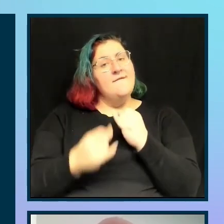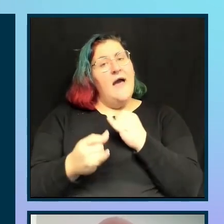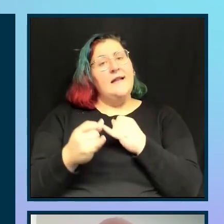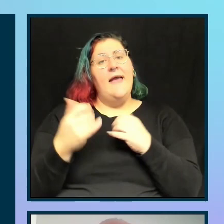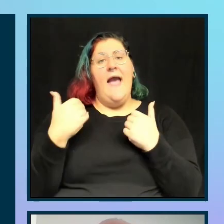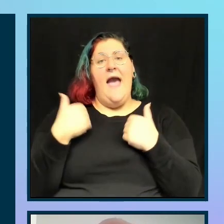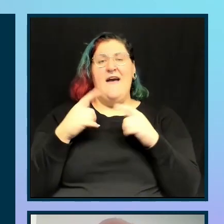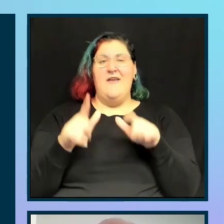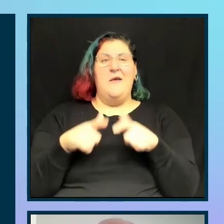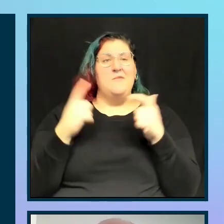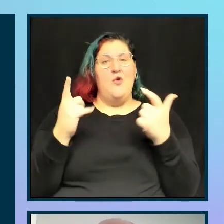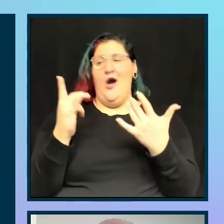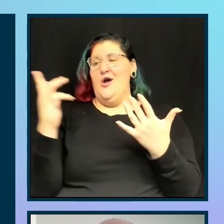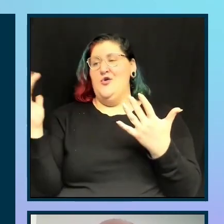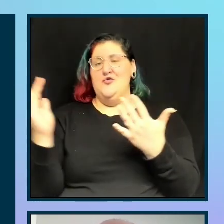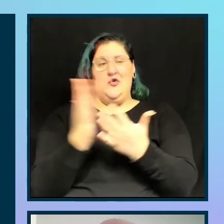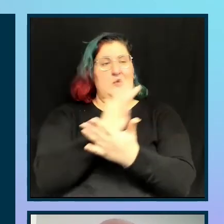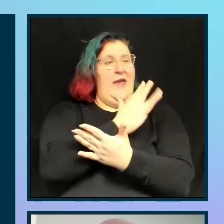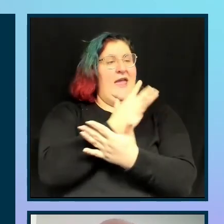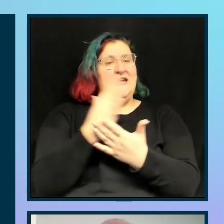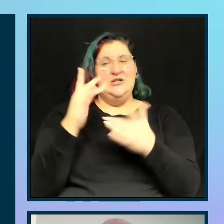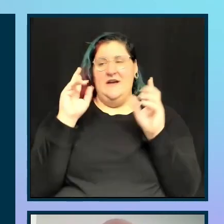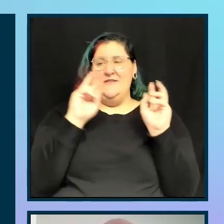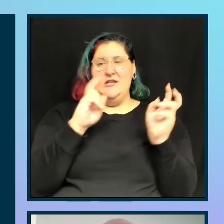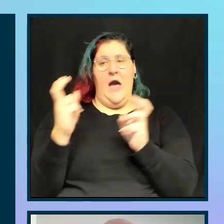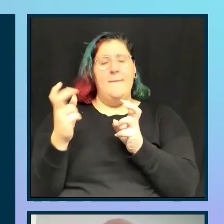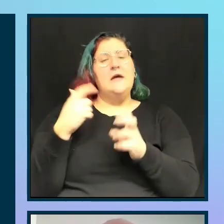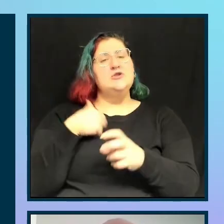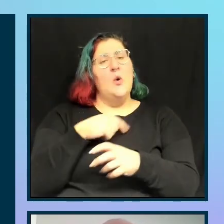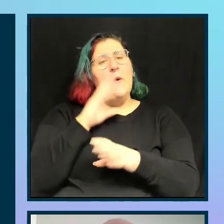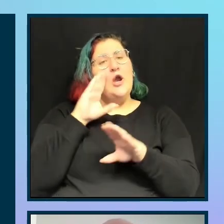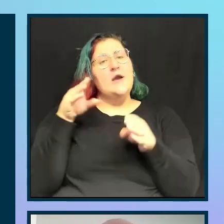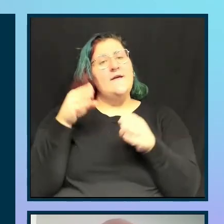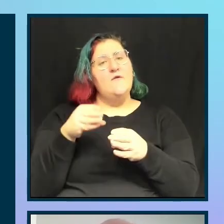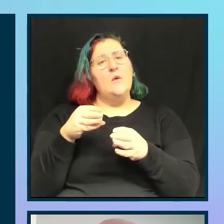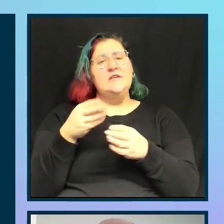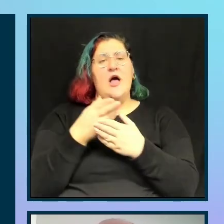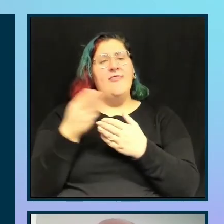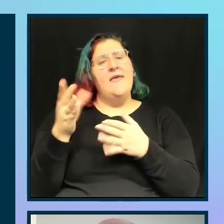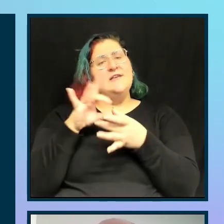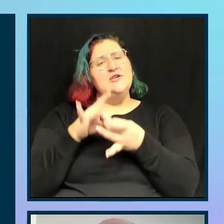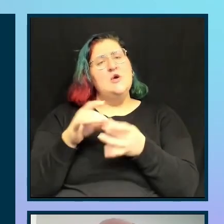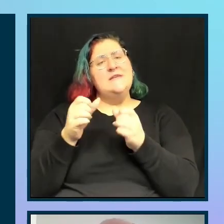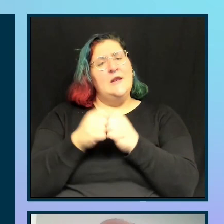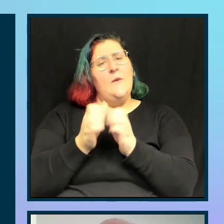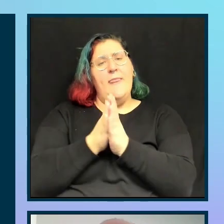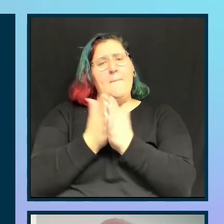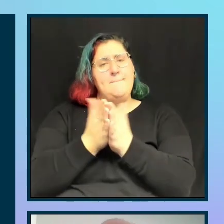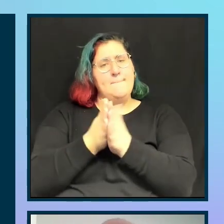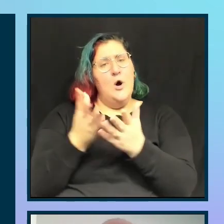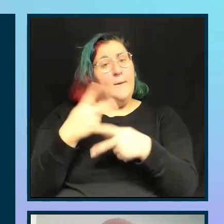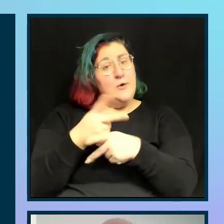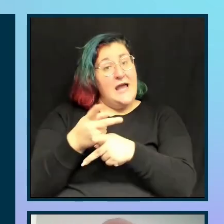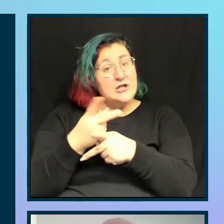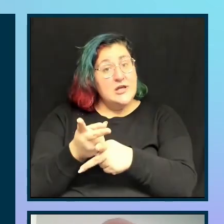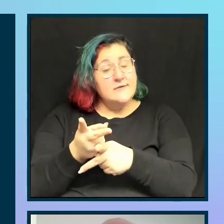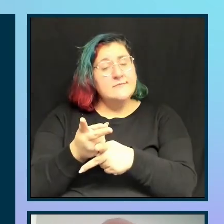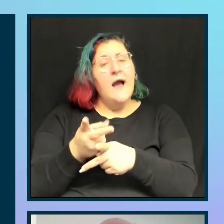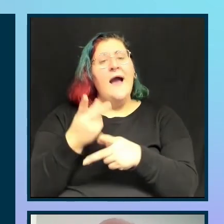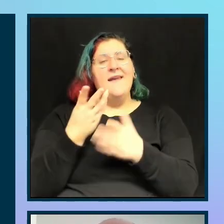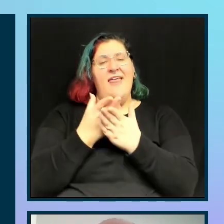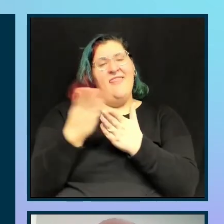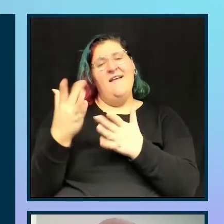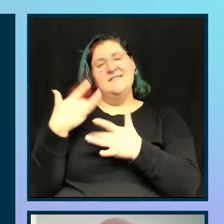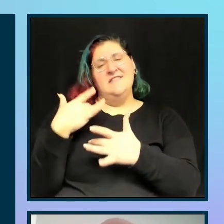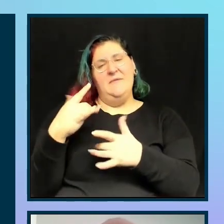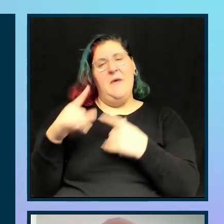get involved. I'm going to focus on things that are associated with some book production today, and we'll bring in aspects about accessibility that